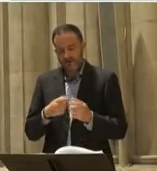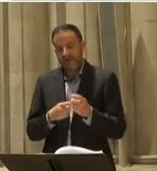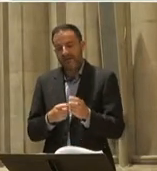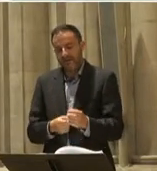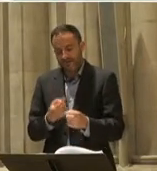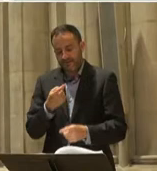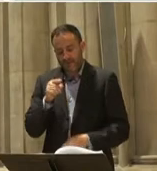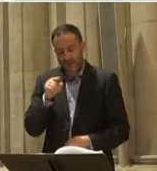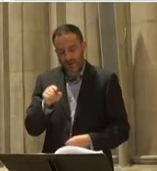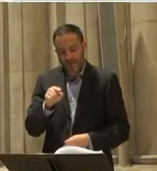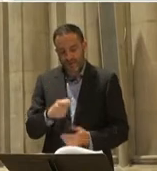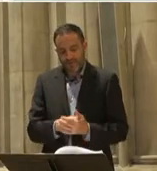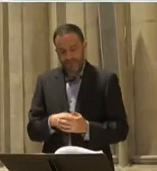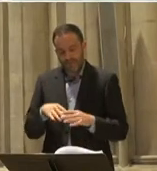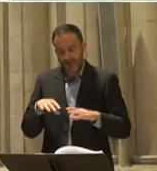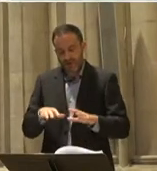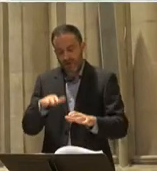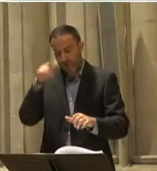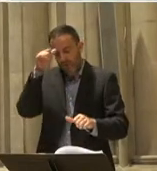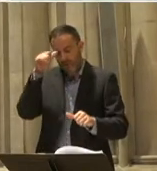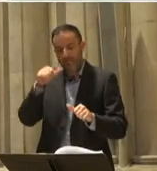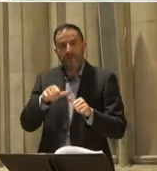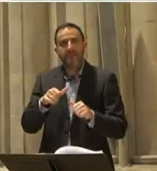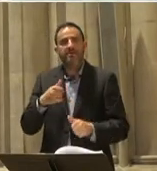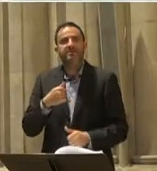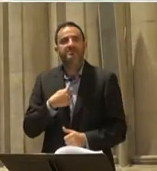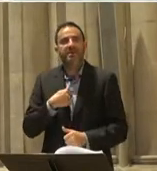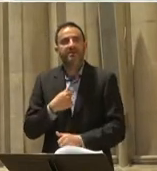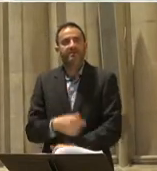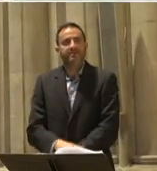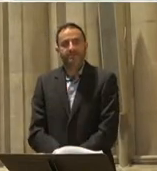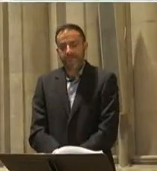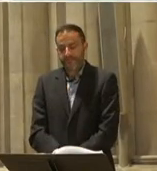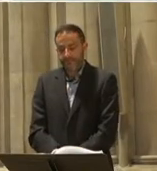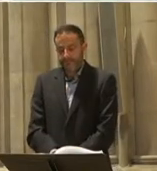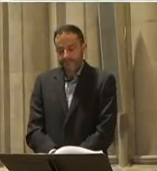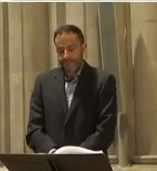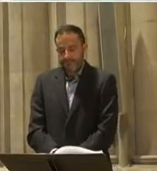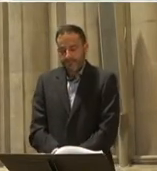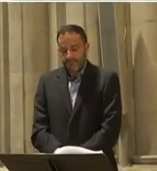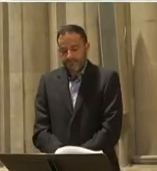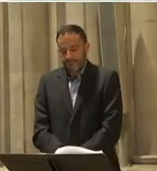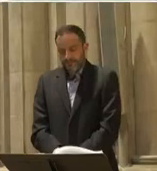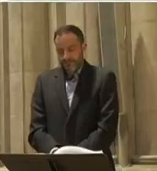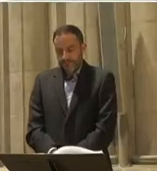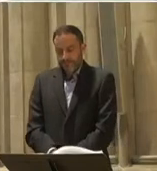is given for you. Do this for the remembrance of me."